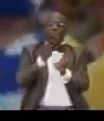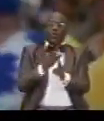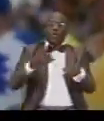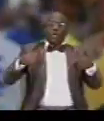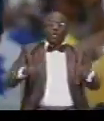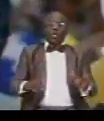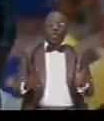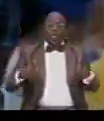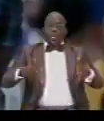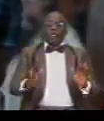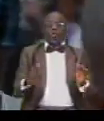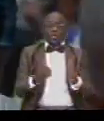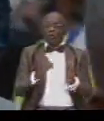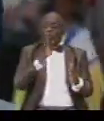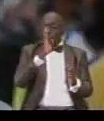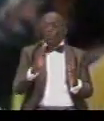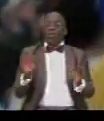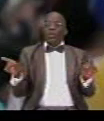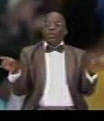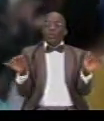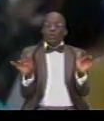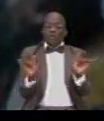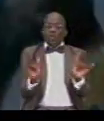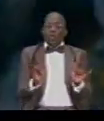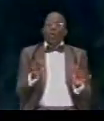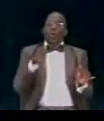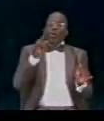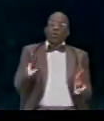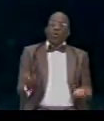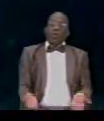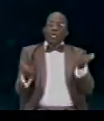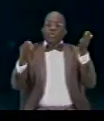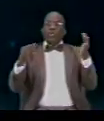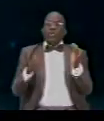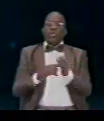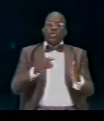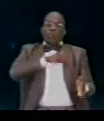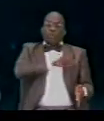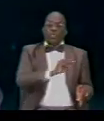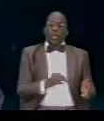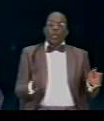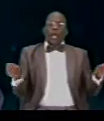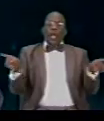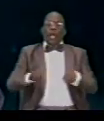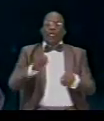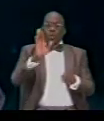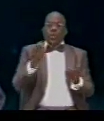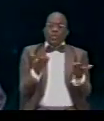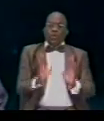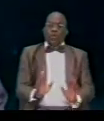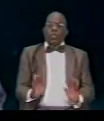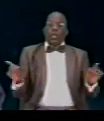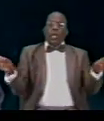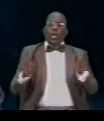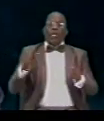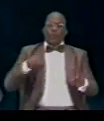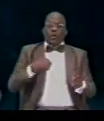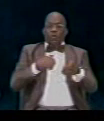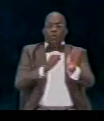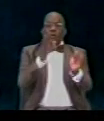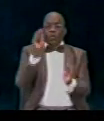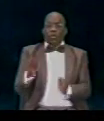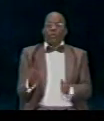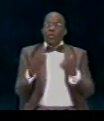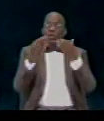O God, that you raise up these ministers like your servant, that we all follow him as he follows Christ. Thank you, Lord, for